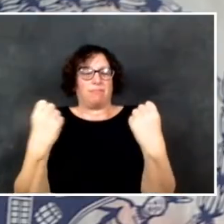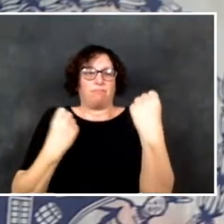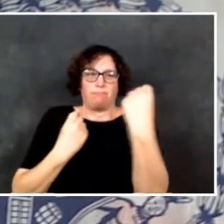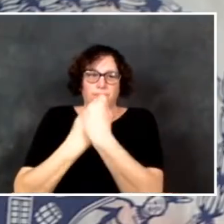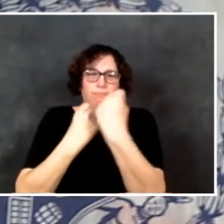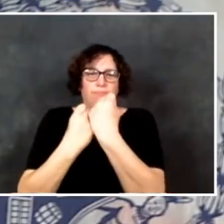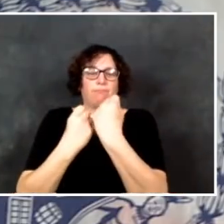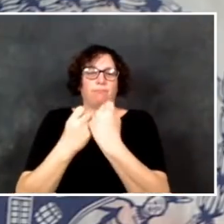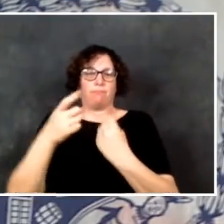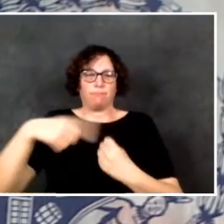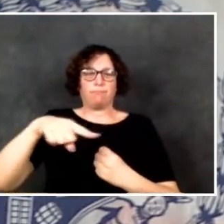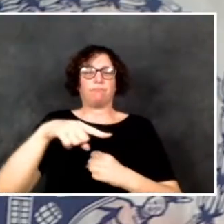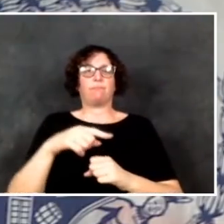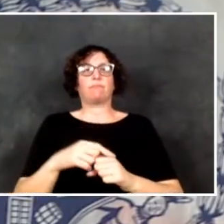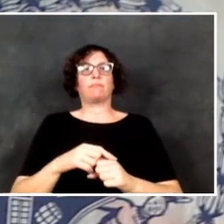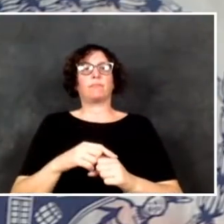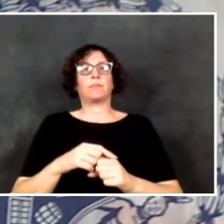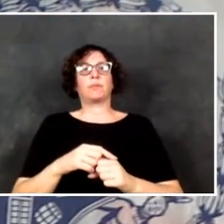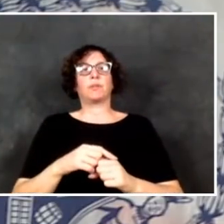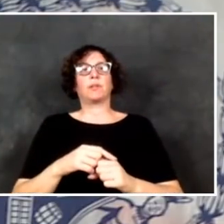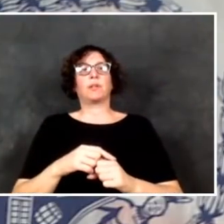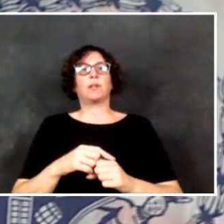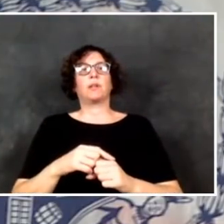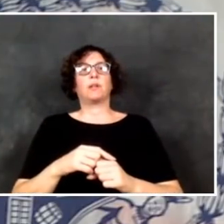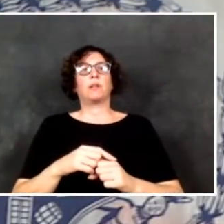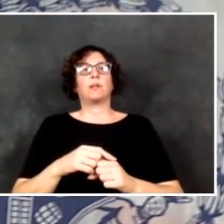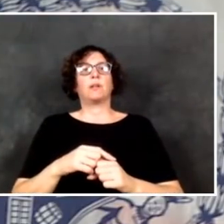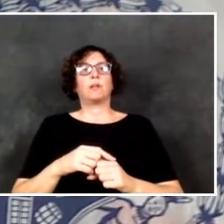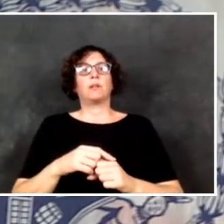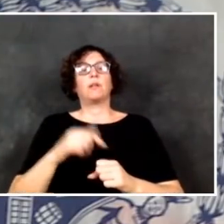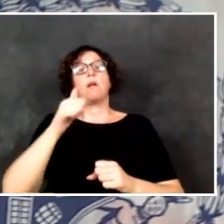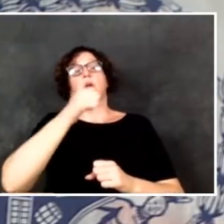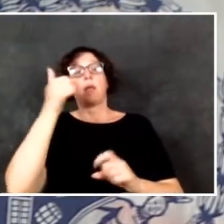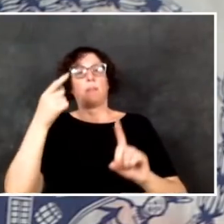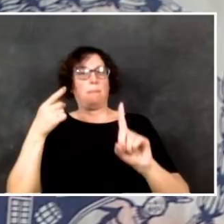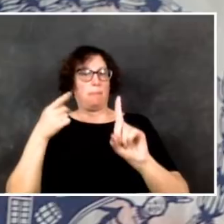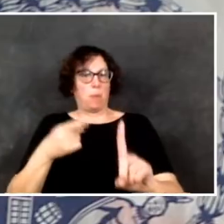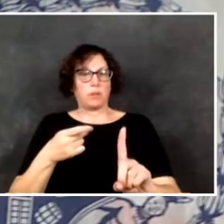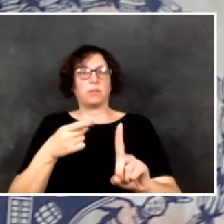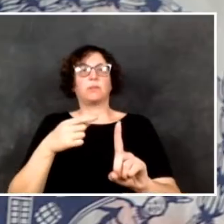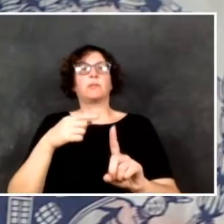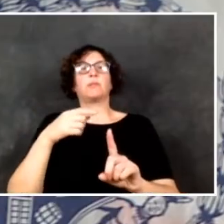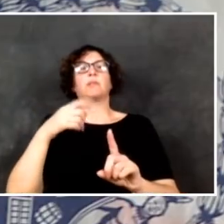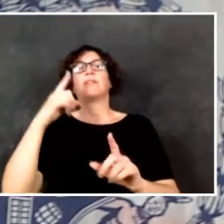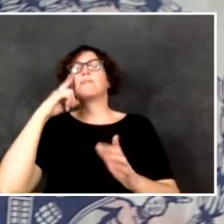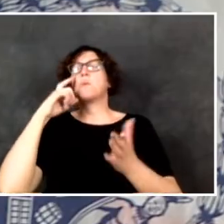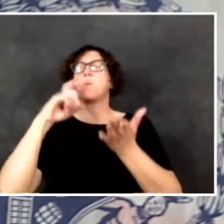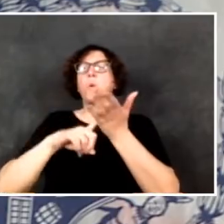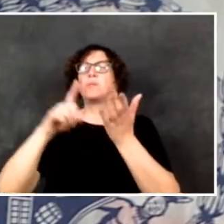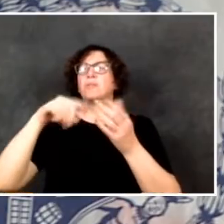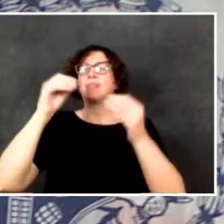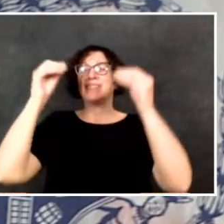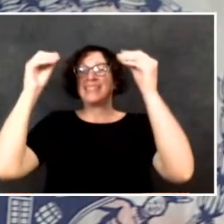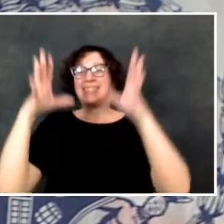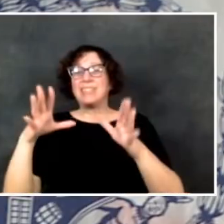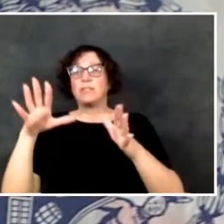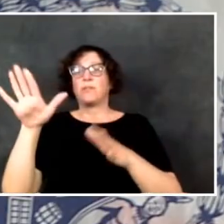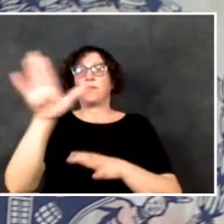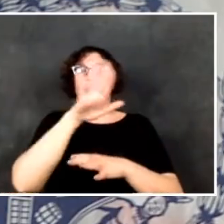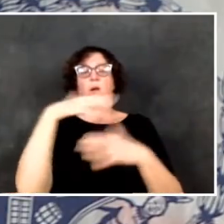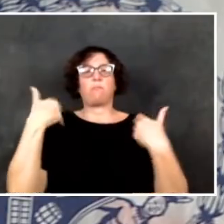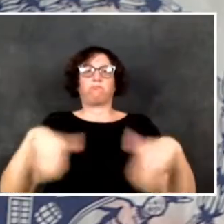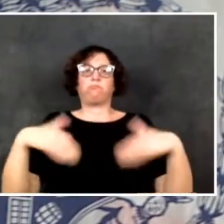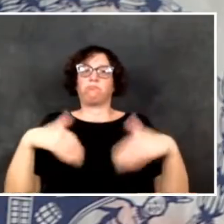seen just many examples of teachers going above and beyond in terms of what they're doing in terms of engaging students and how they're